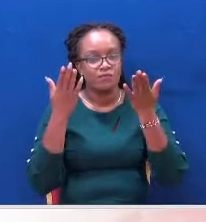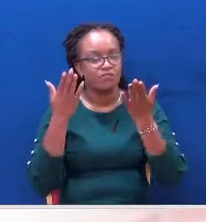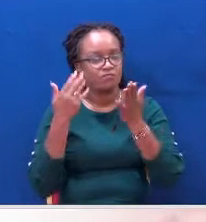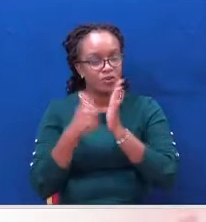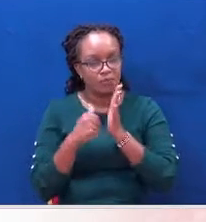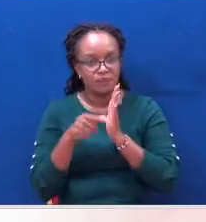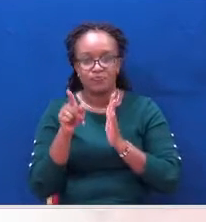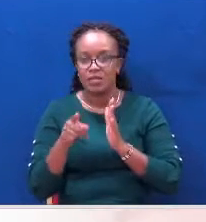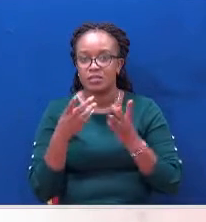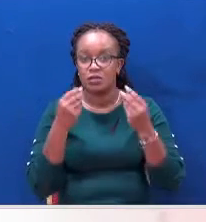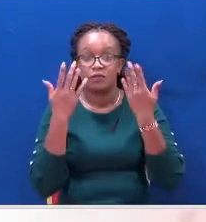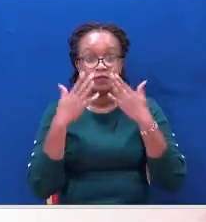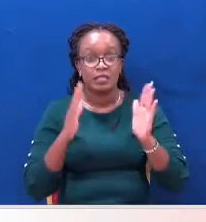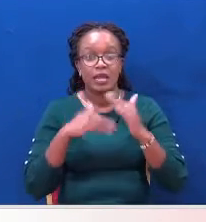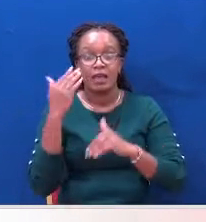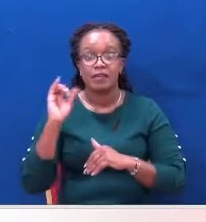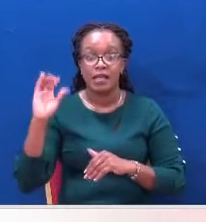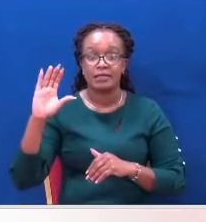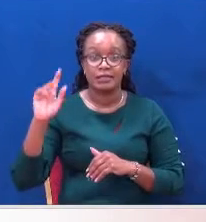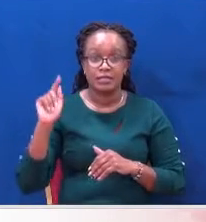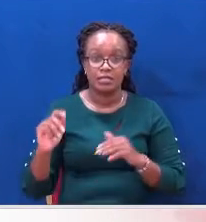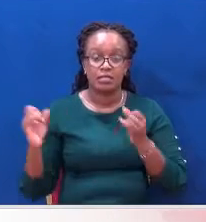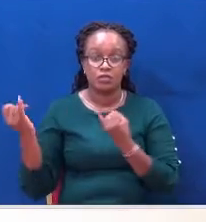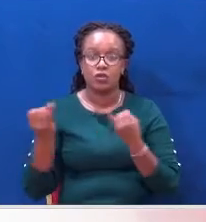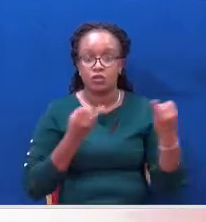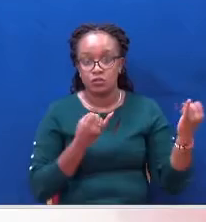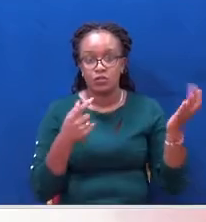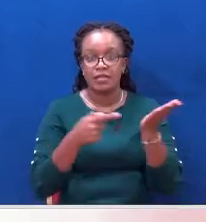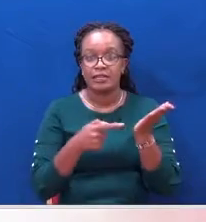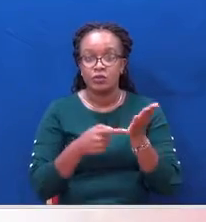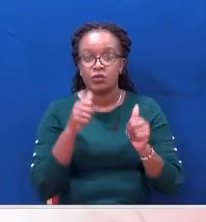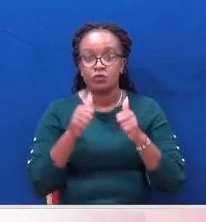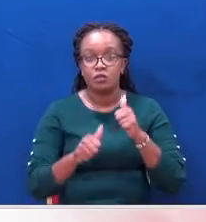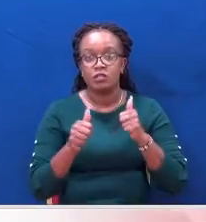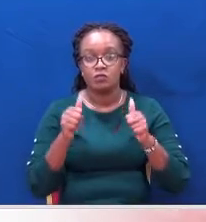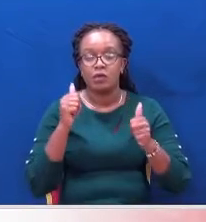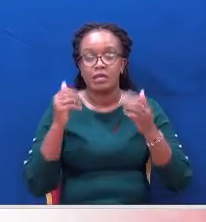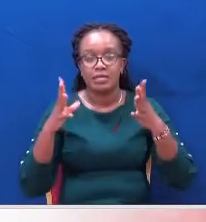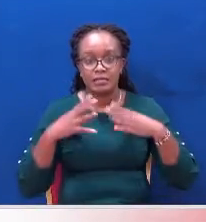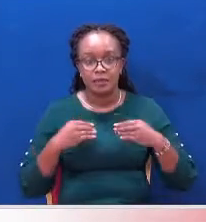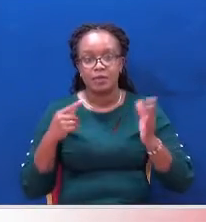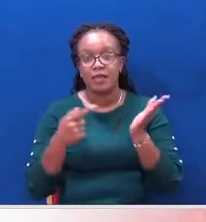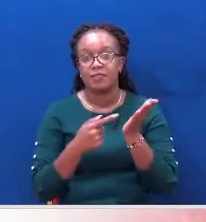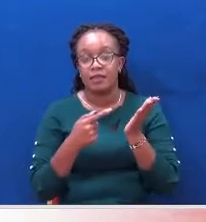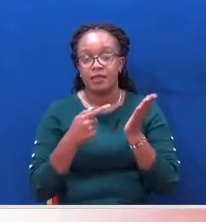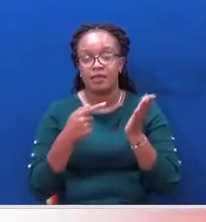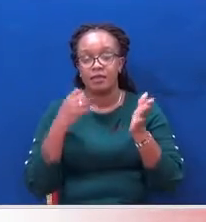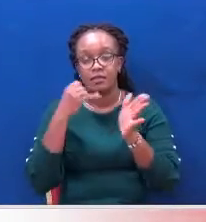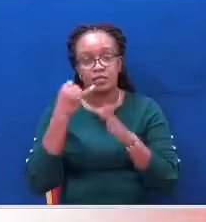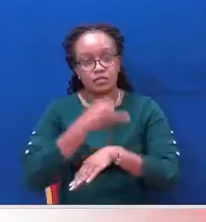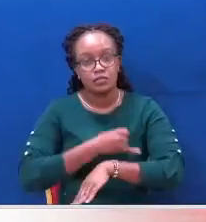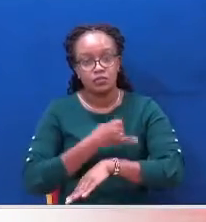ICT introduced a marketing technology adopted by the institution. Our reporter Willie Dennis Njiru has that story from